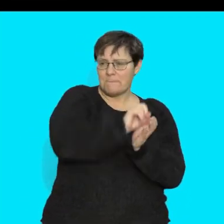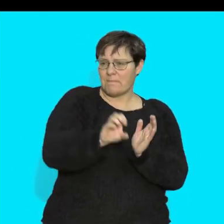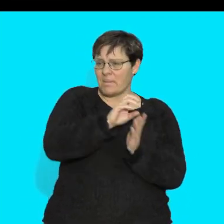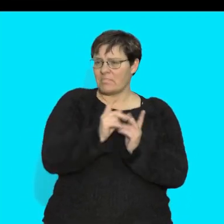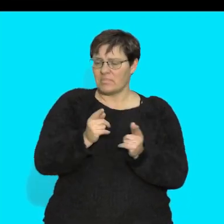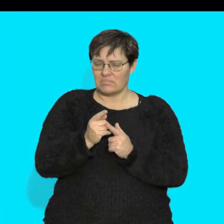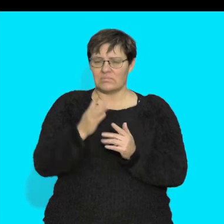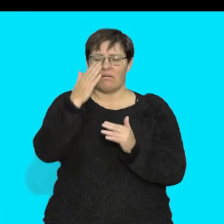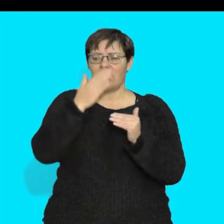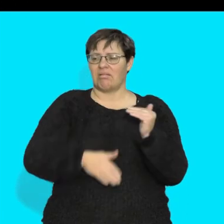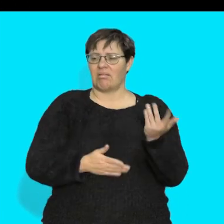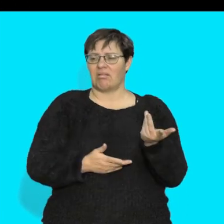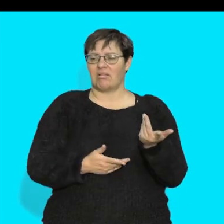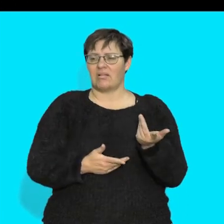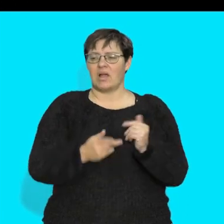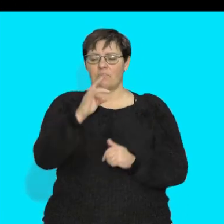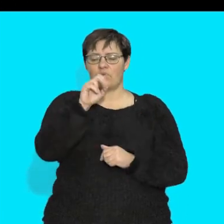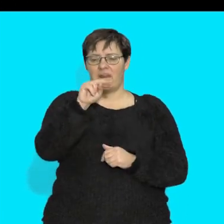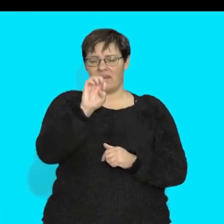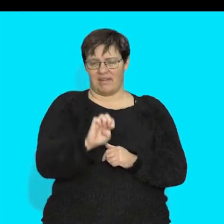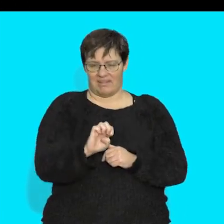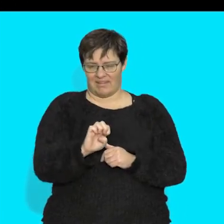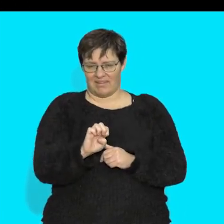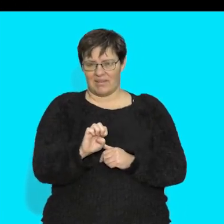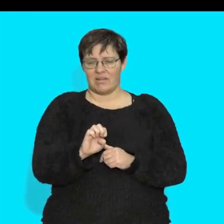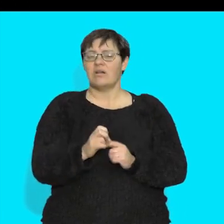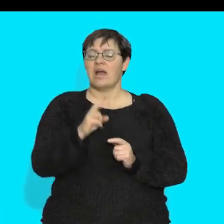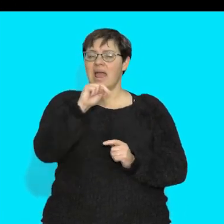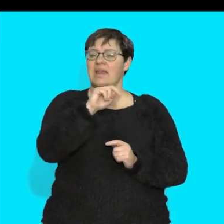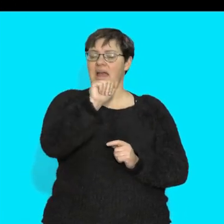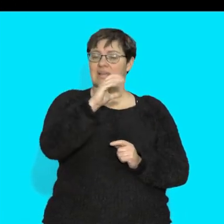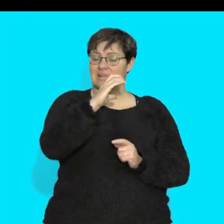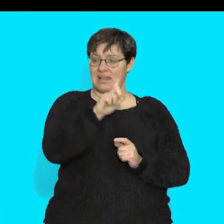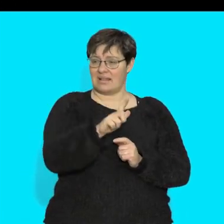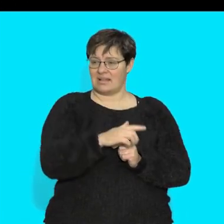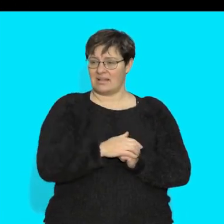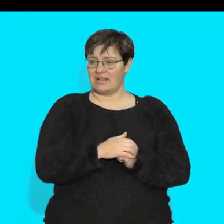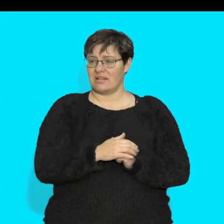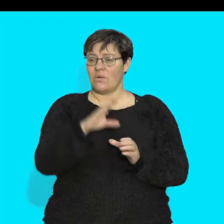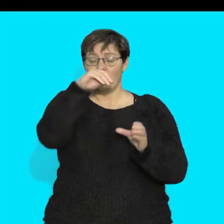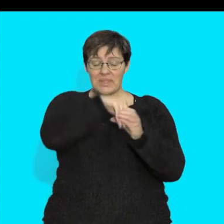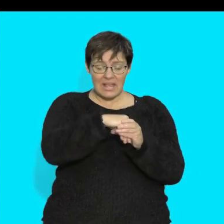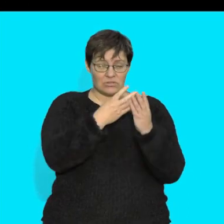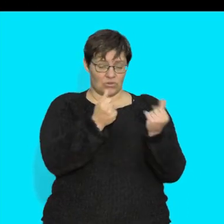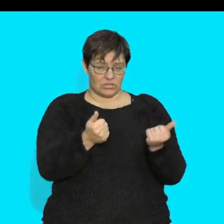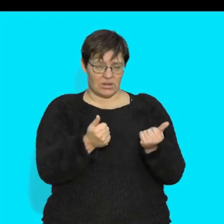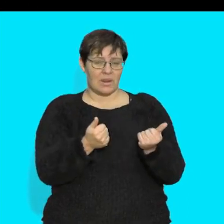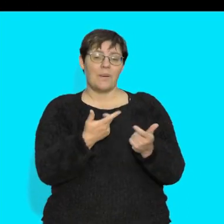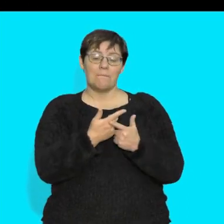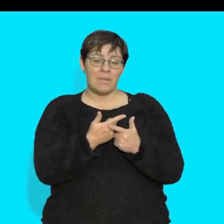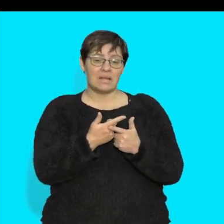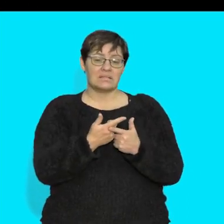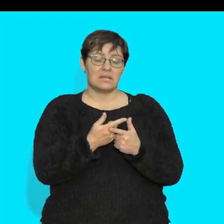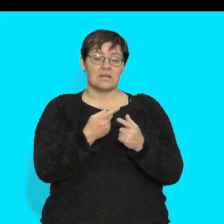depleted brine. So it's sodium chloride in the solution, but with less